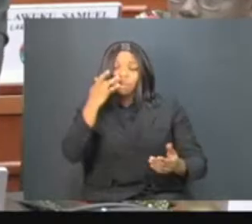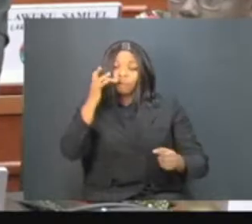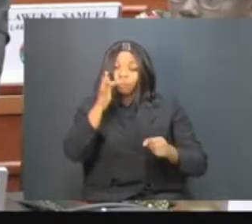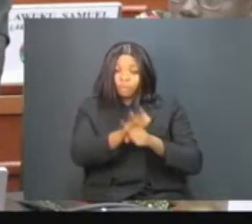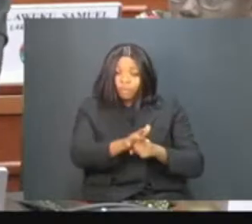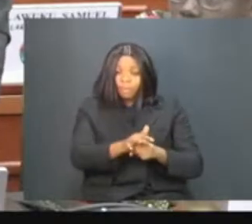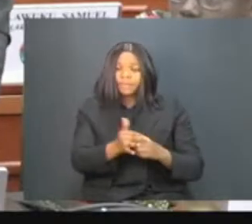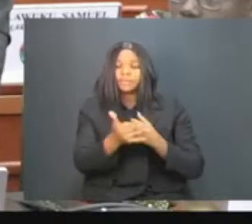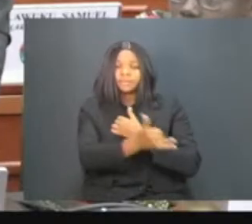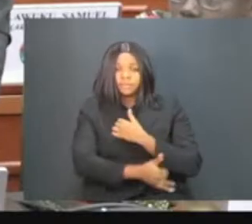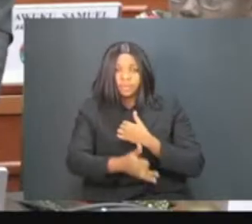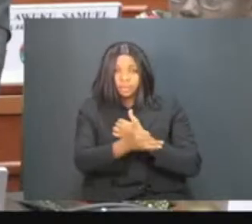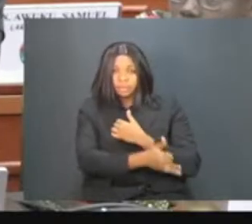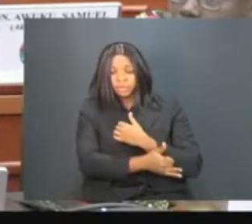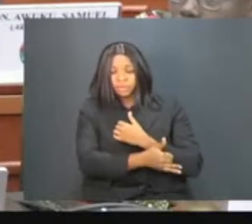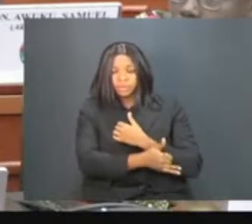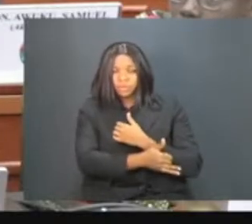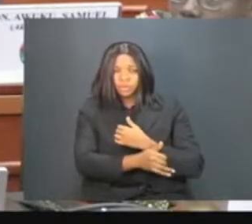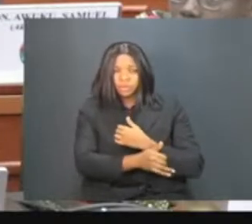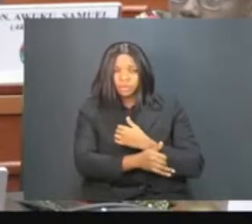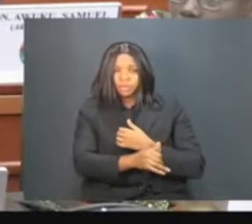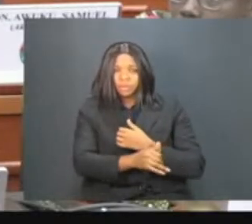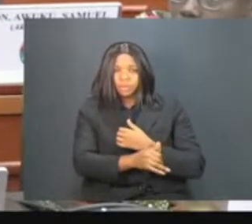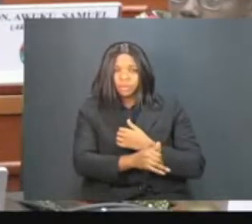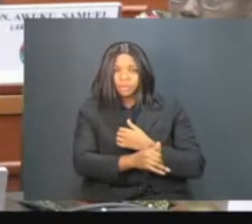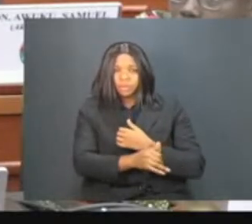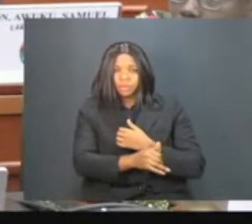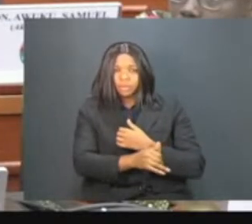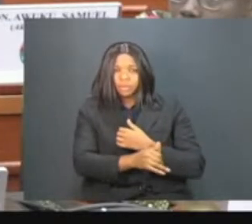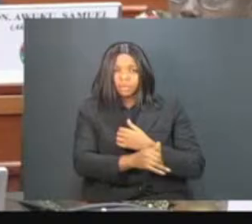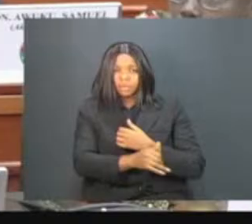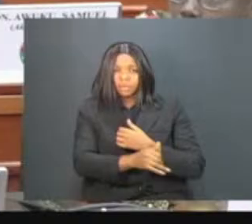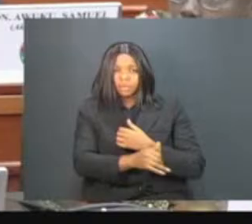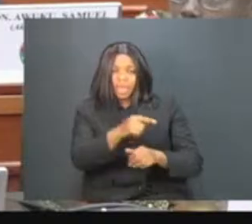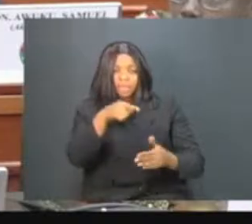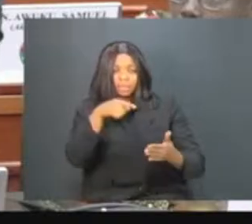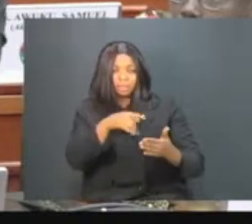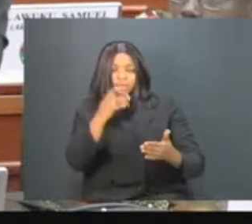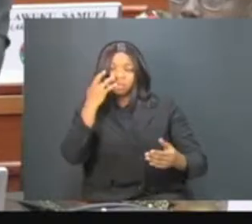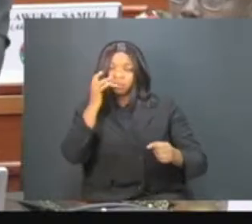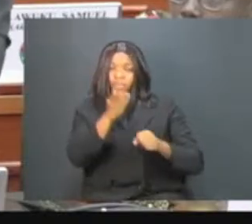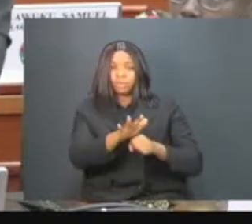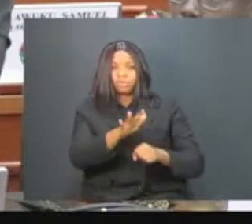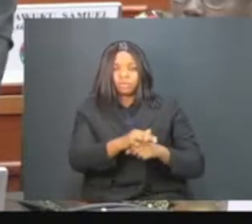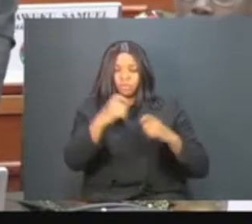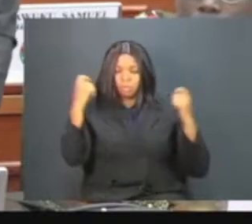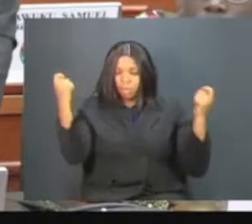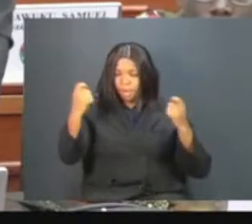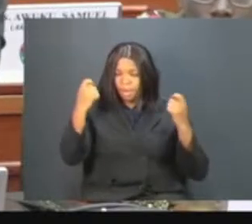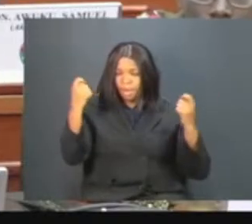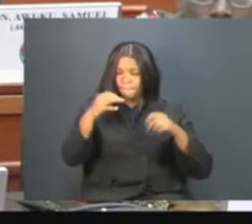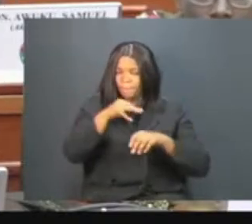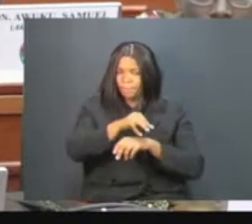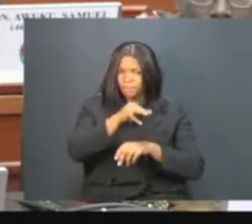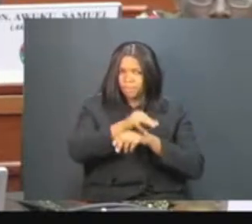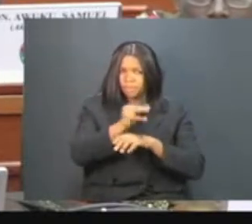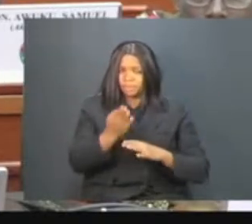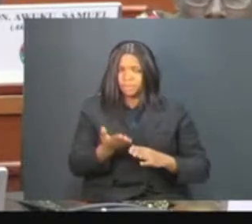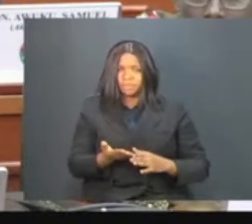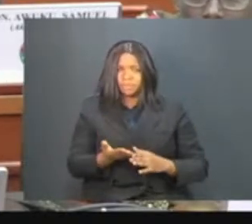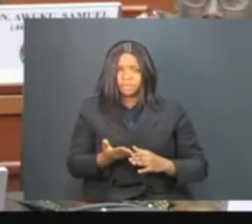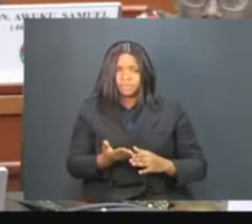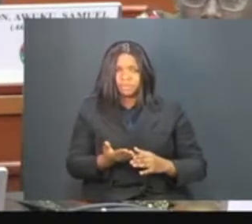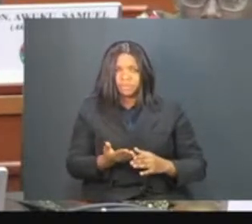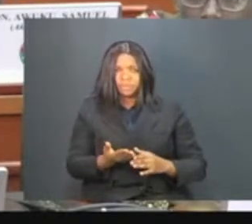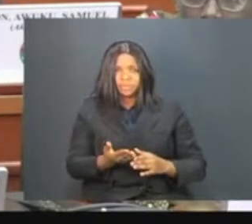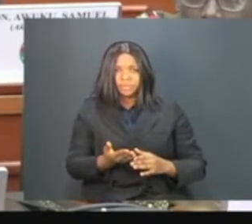unemployed youth of our country. This is what, indeed, Mr. Speaker, they campaign on. Mr. Speaker, and indeed, they